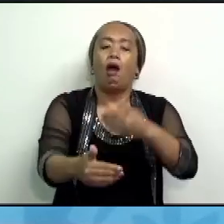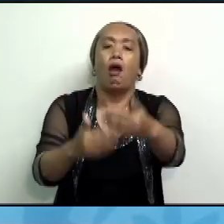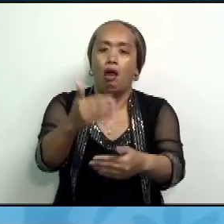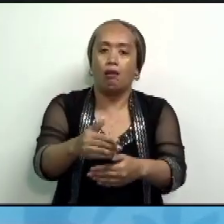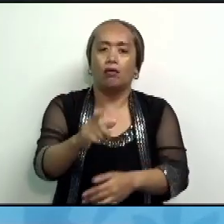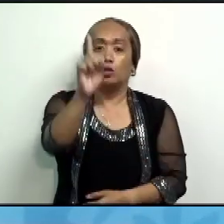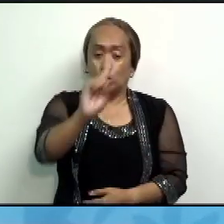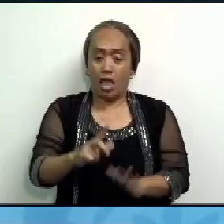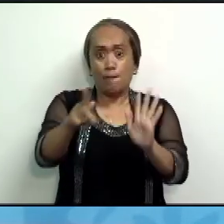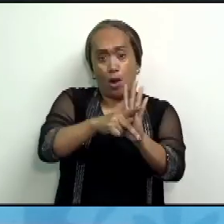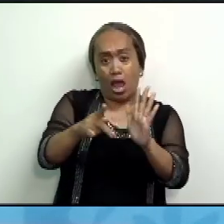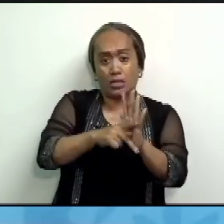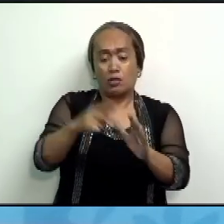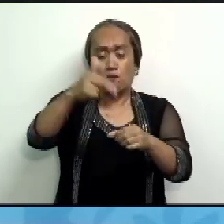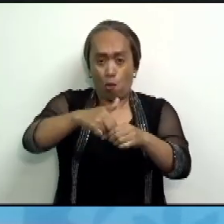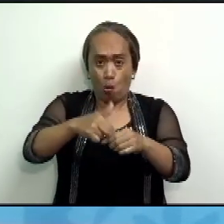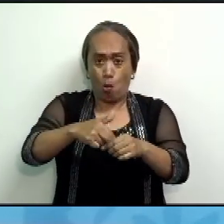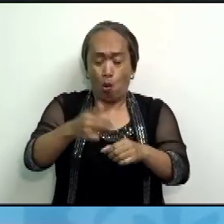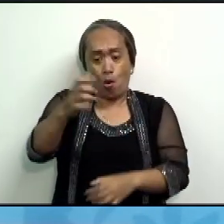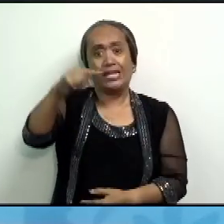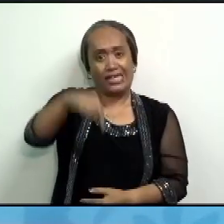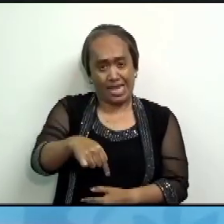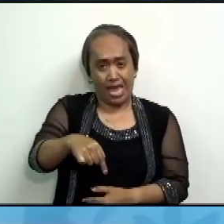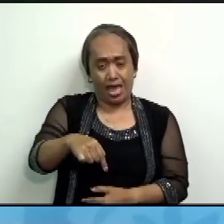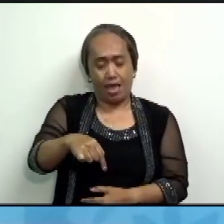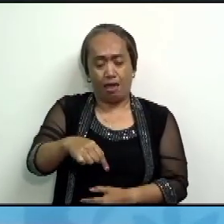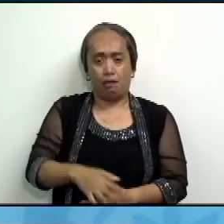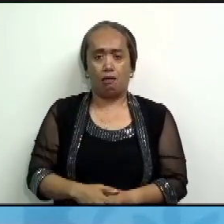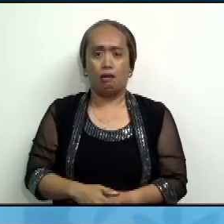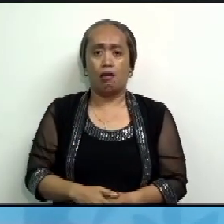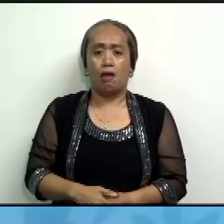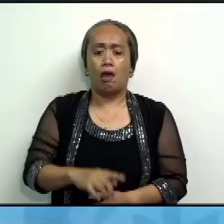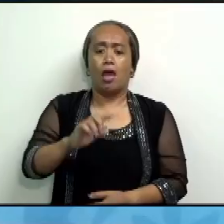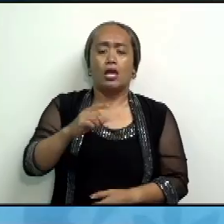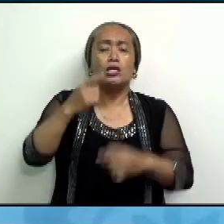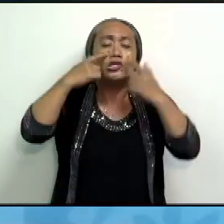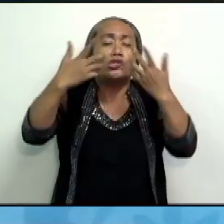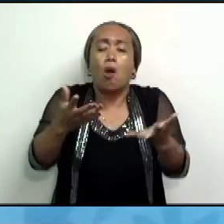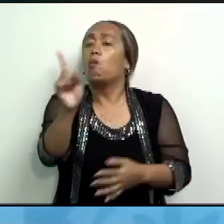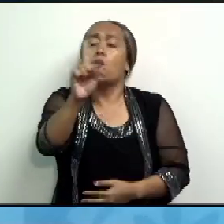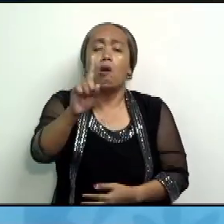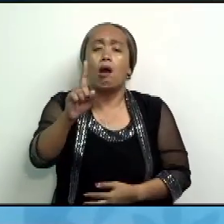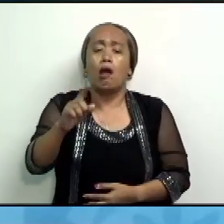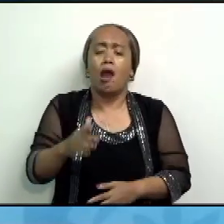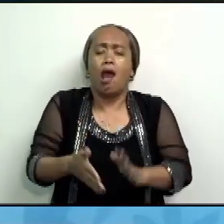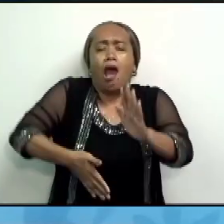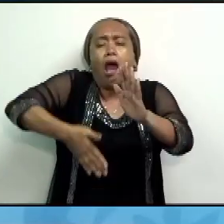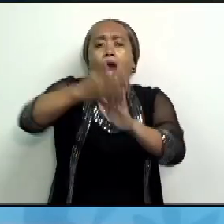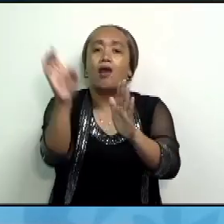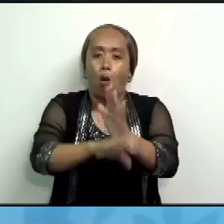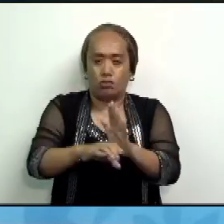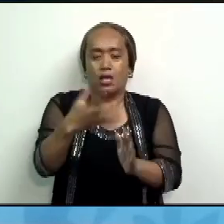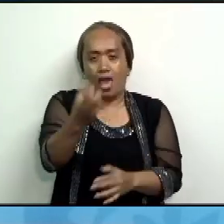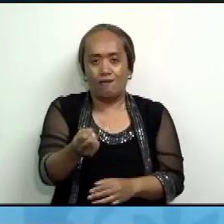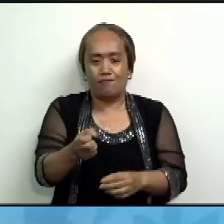pay today is not just for the fuel already here. It reflects the higher cost of replacing that fuel.